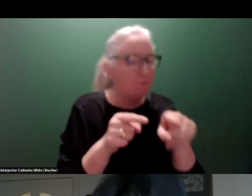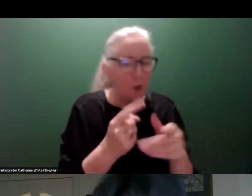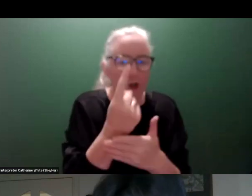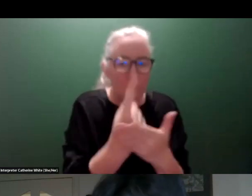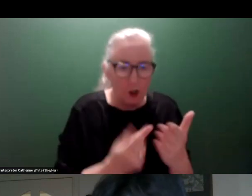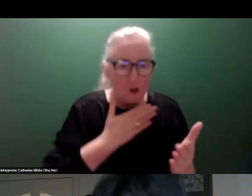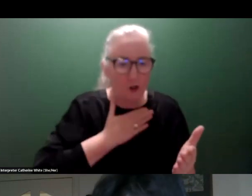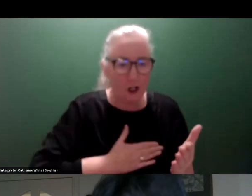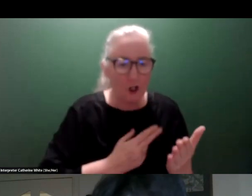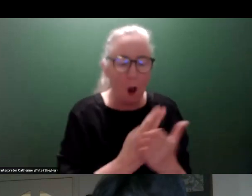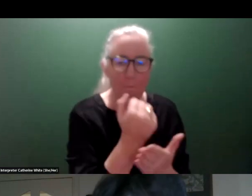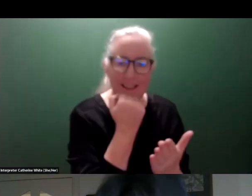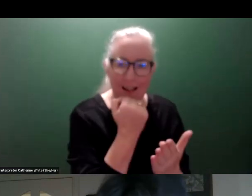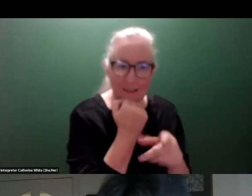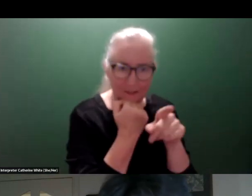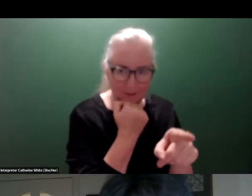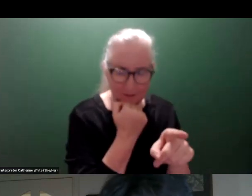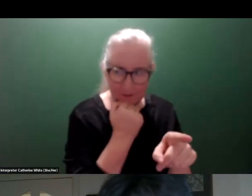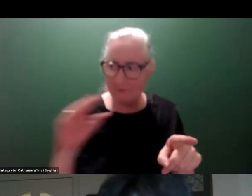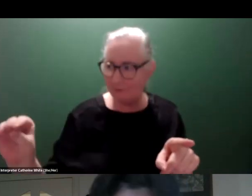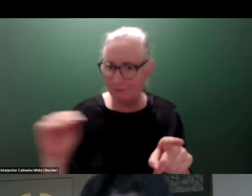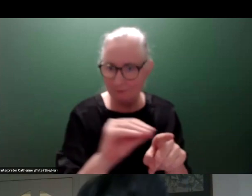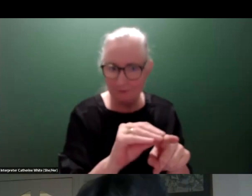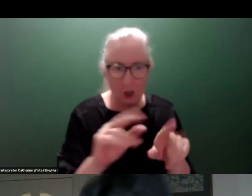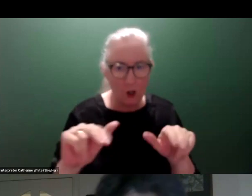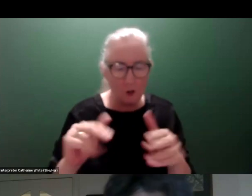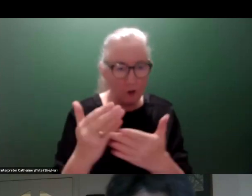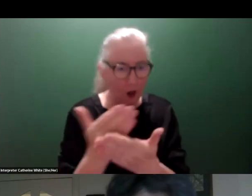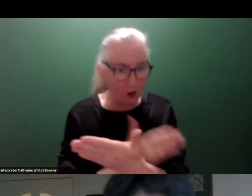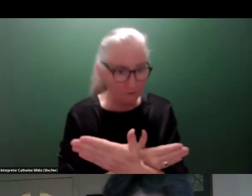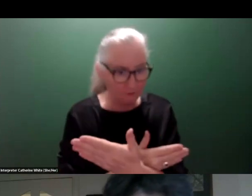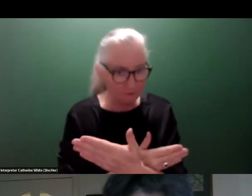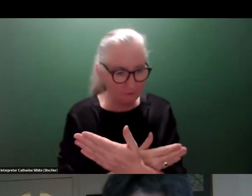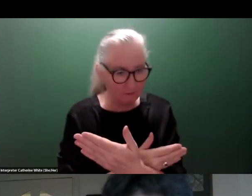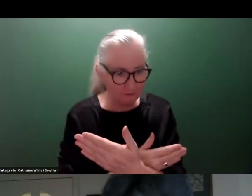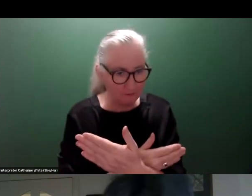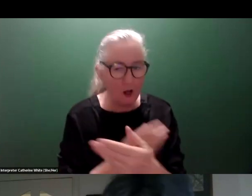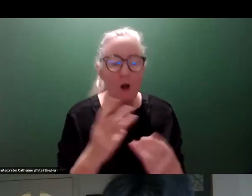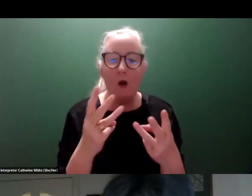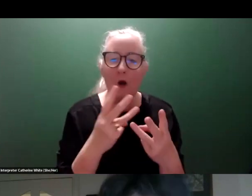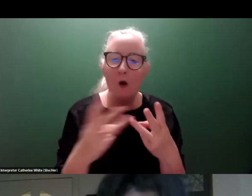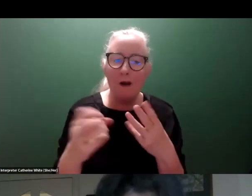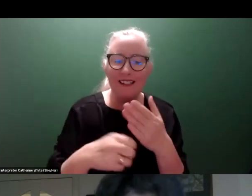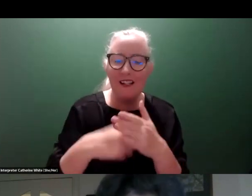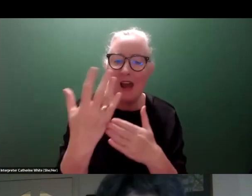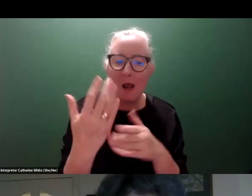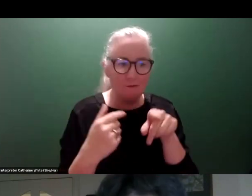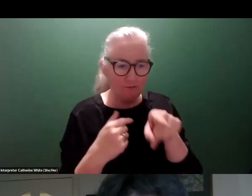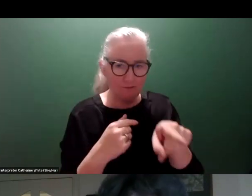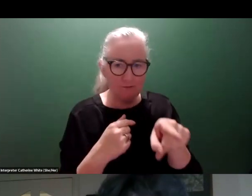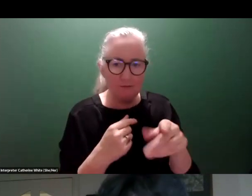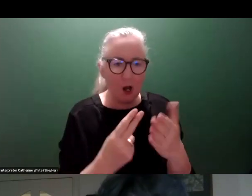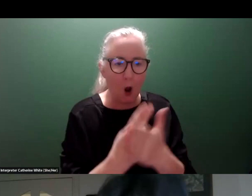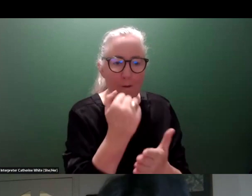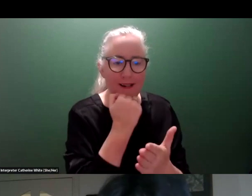to take account of this new legislation. In developing the update,